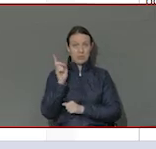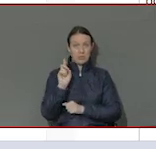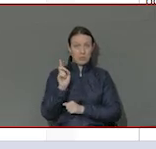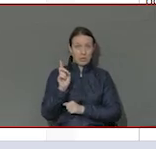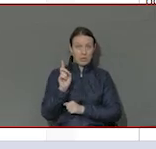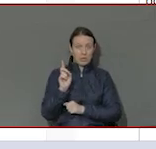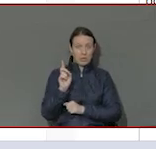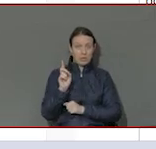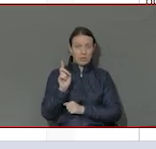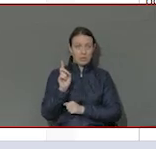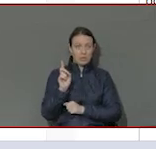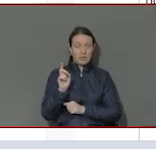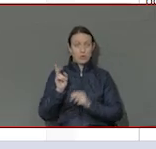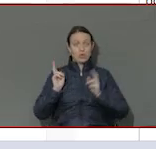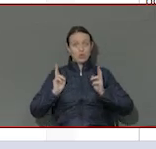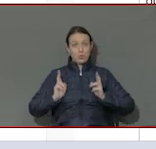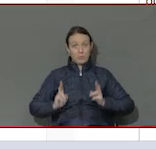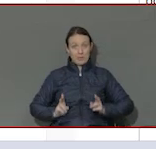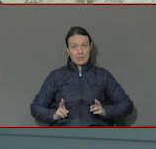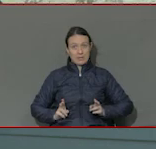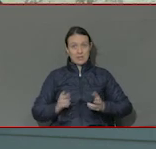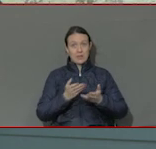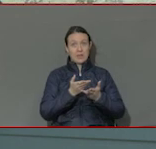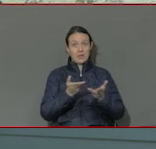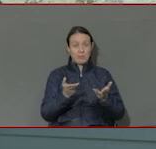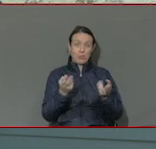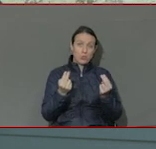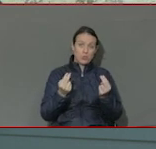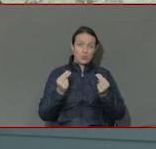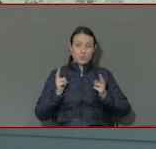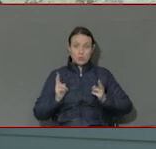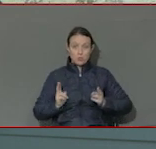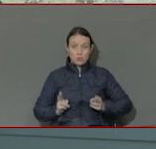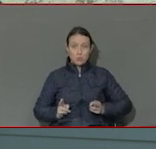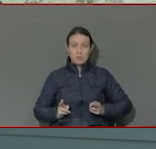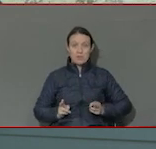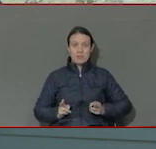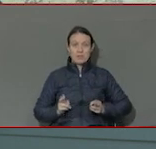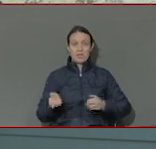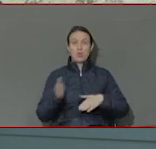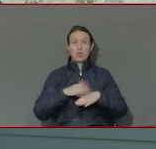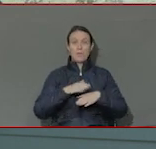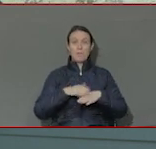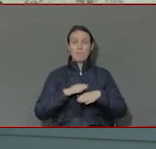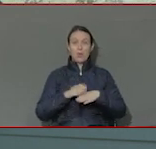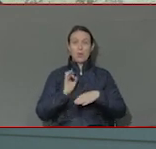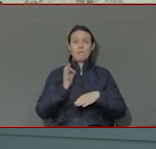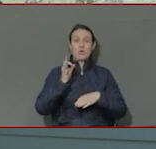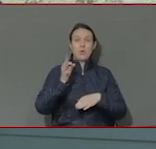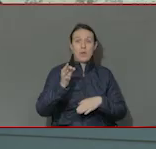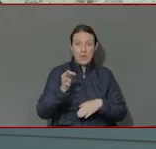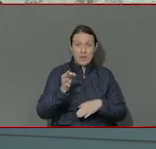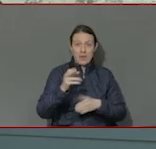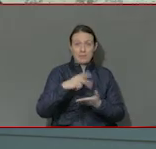of humans or modern humans, it's at a more forward position, while for